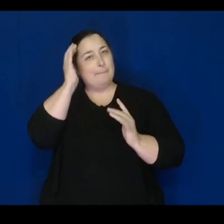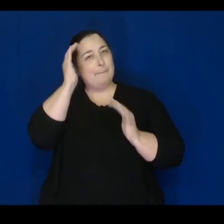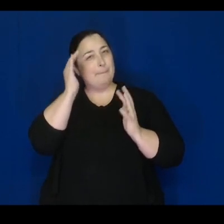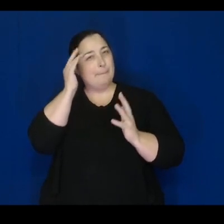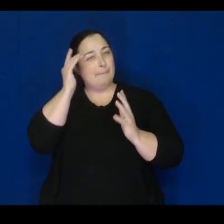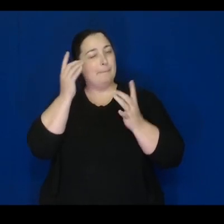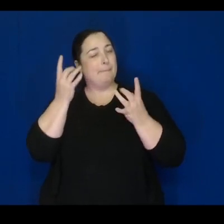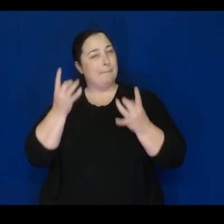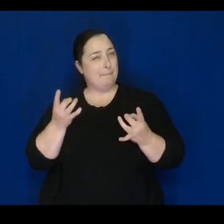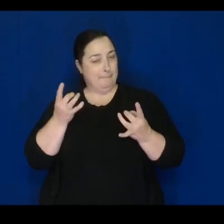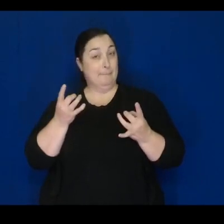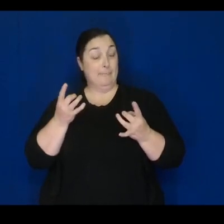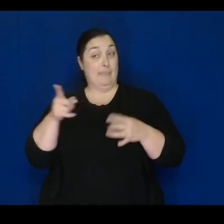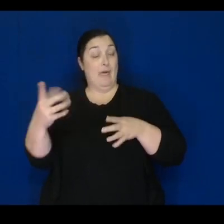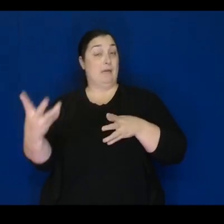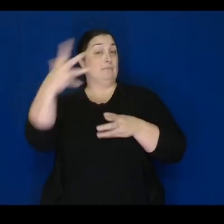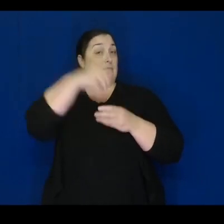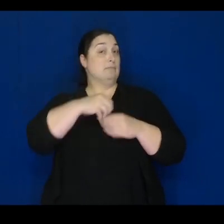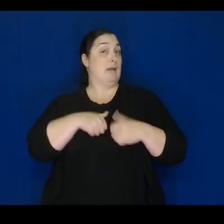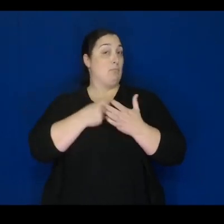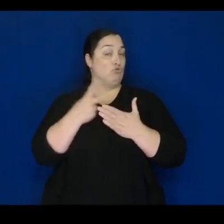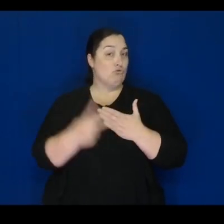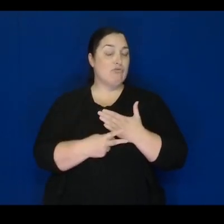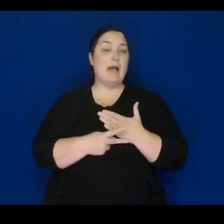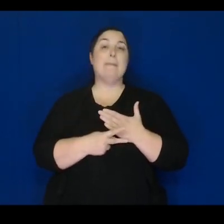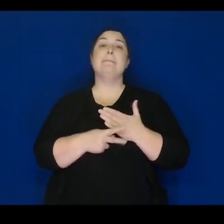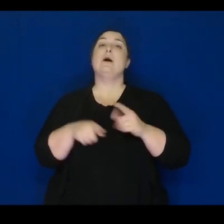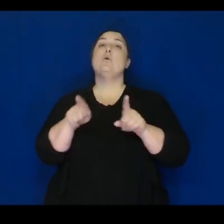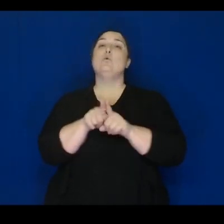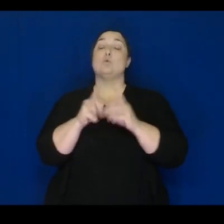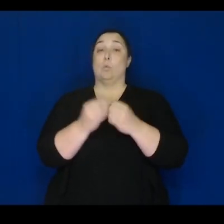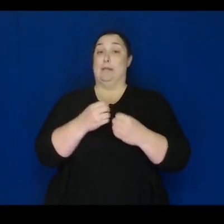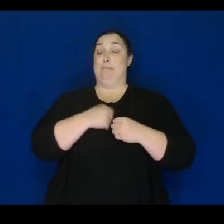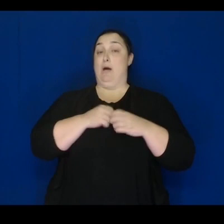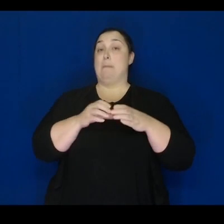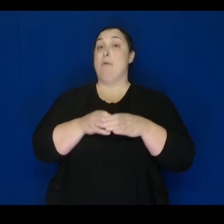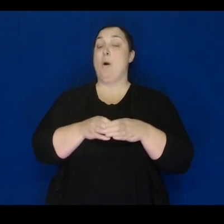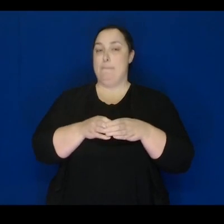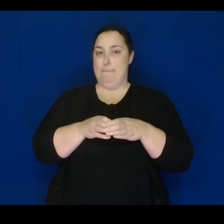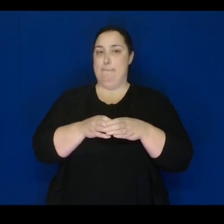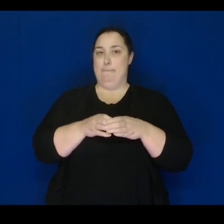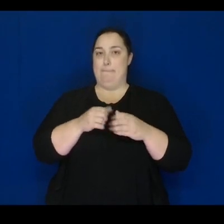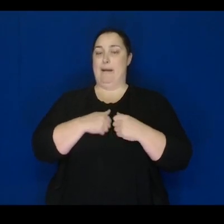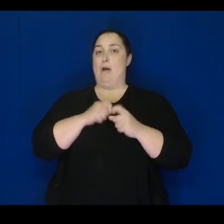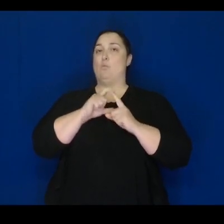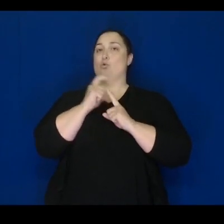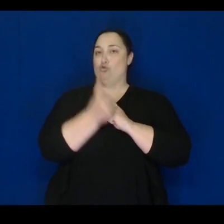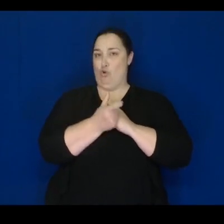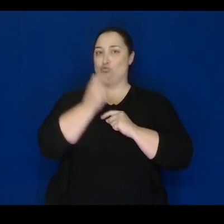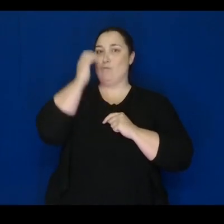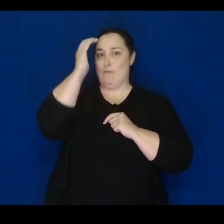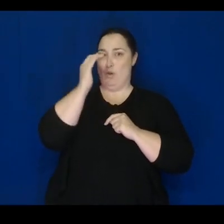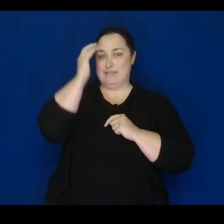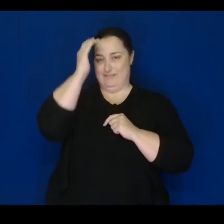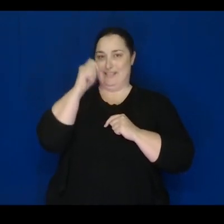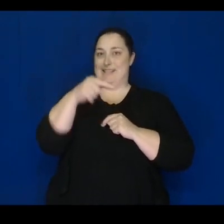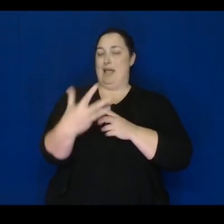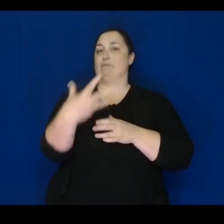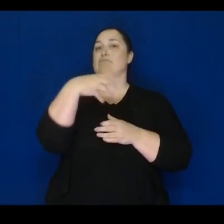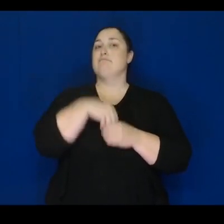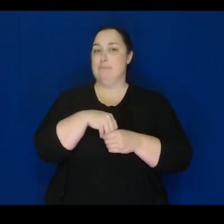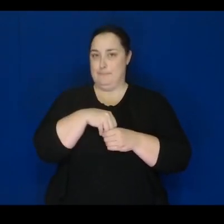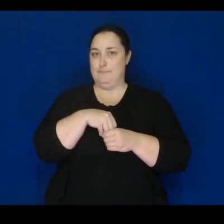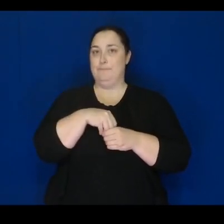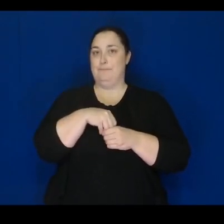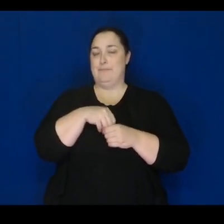we've incorporated into our programs, but also with my mob, with our cultural philosophy, bringing that into